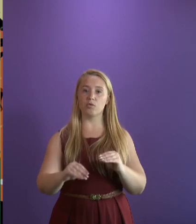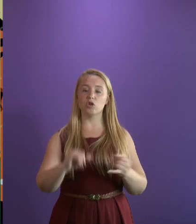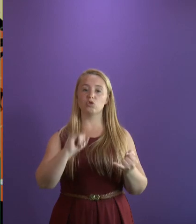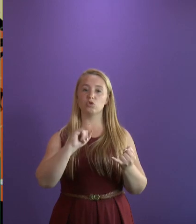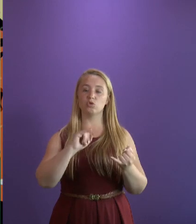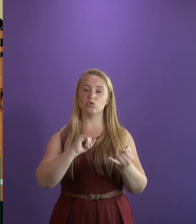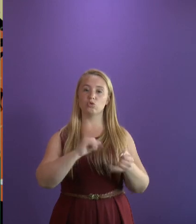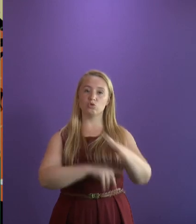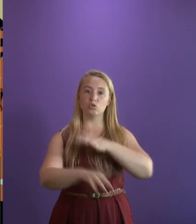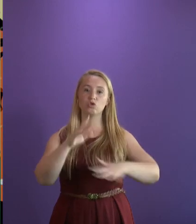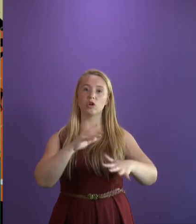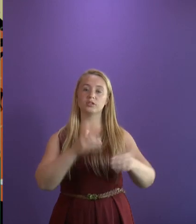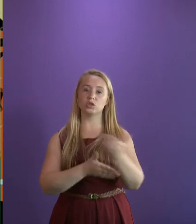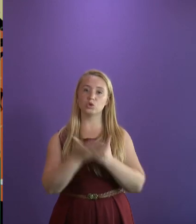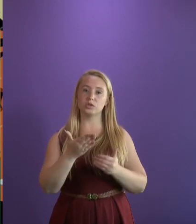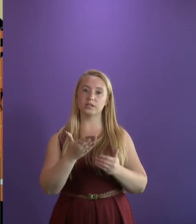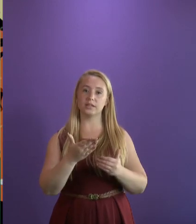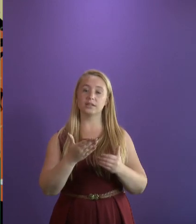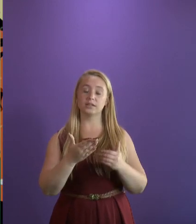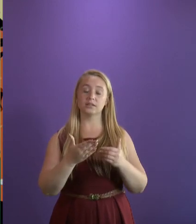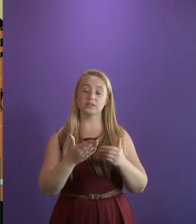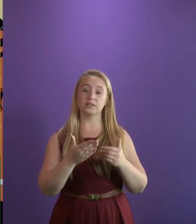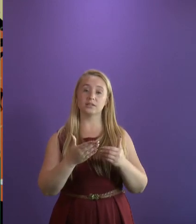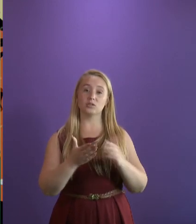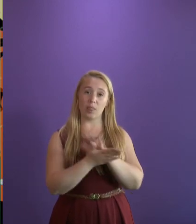that when people are seeking